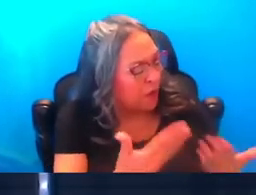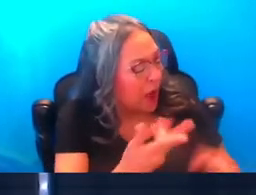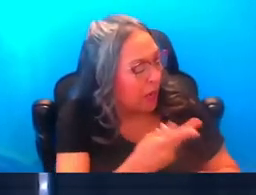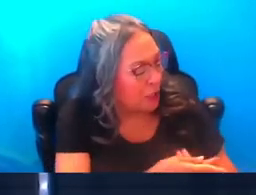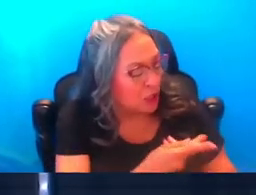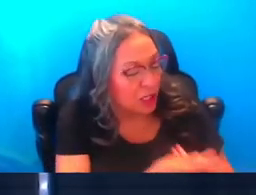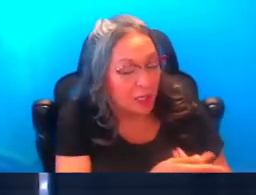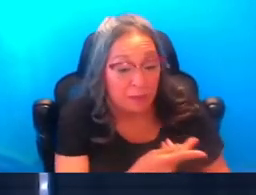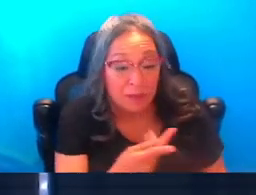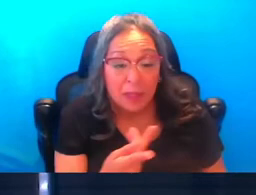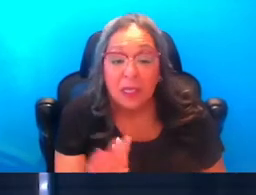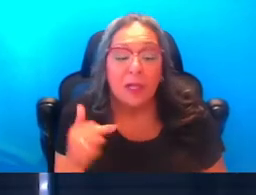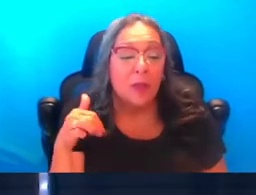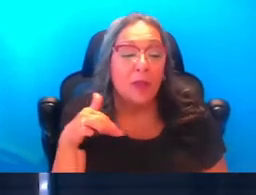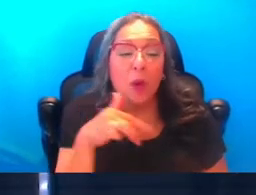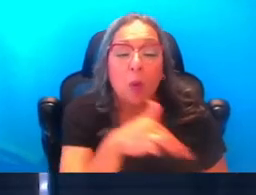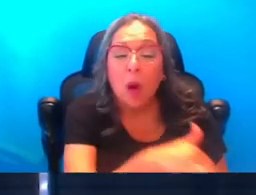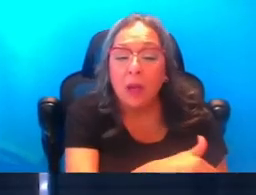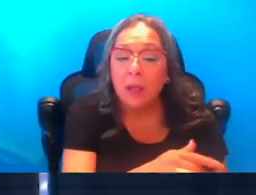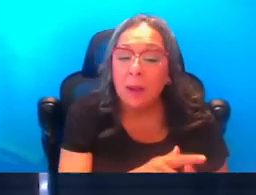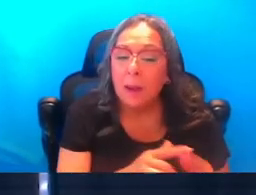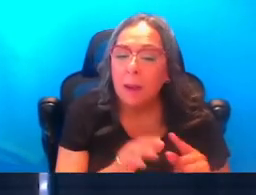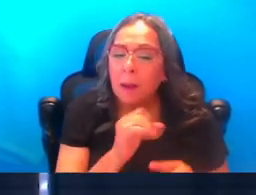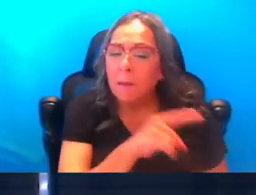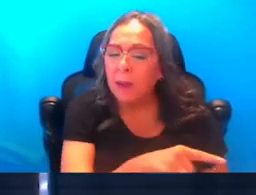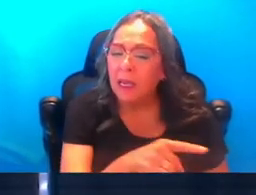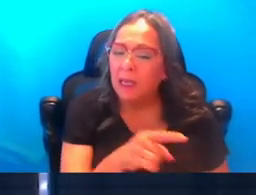in his 30s. He's a smart guy.